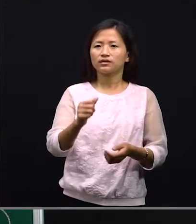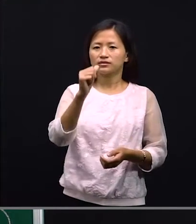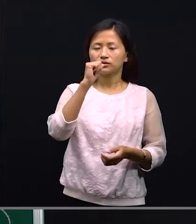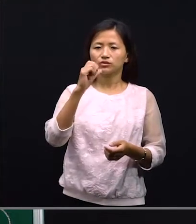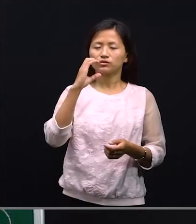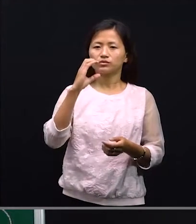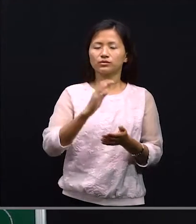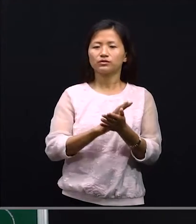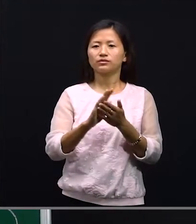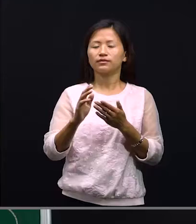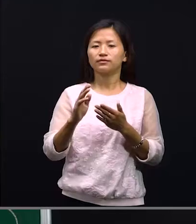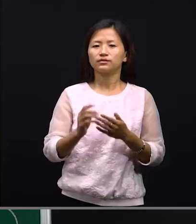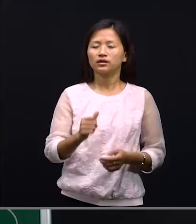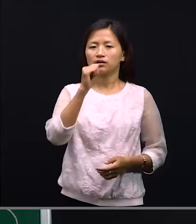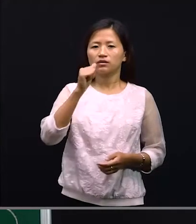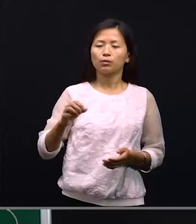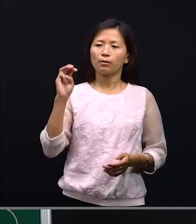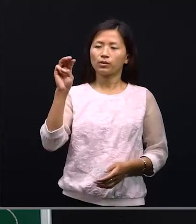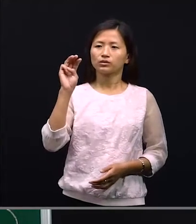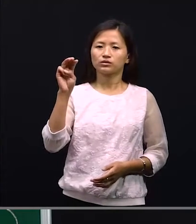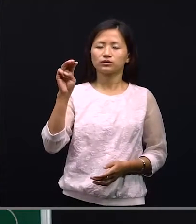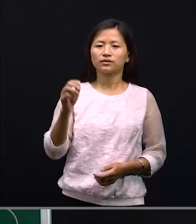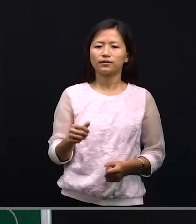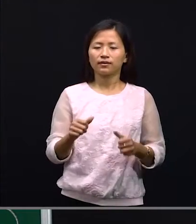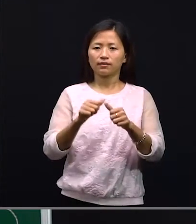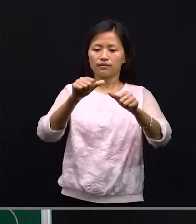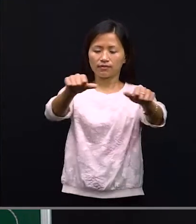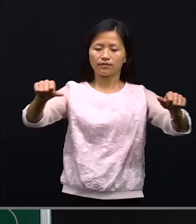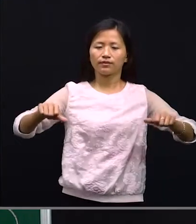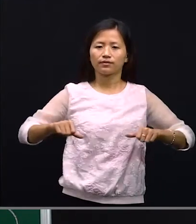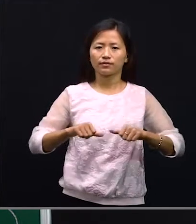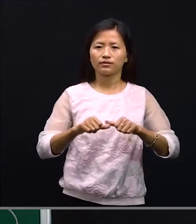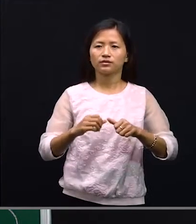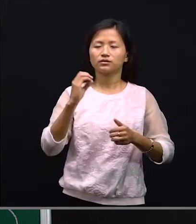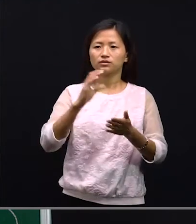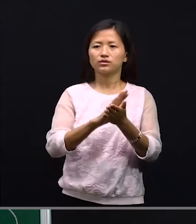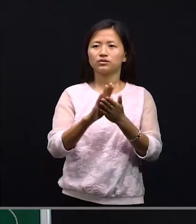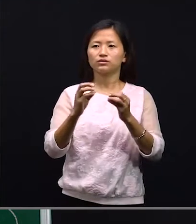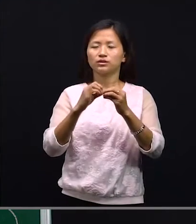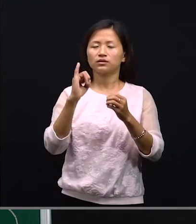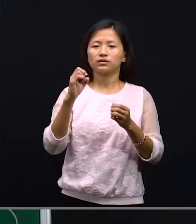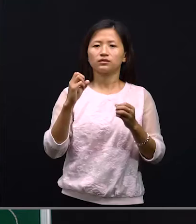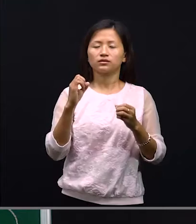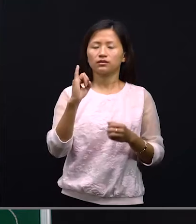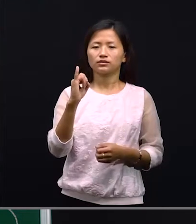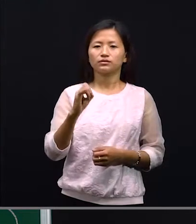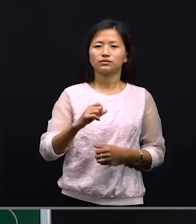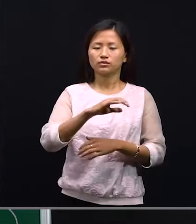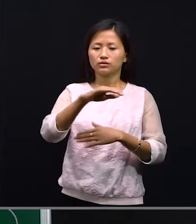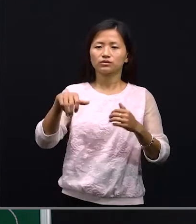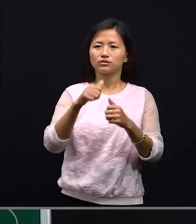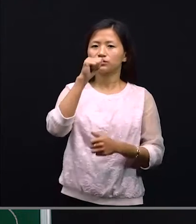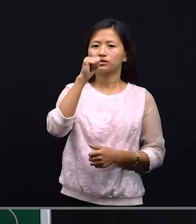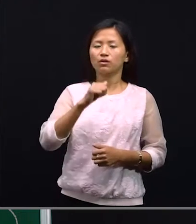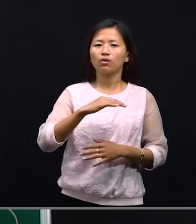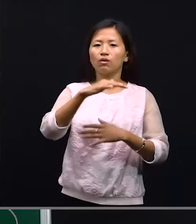some parts of the Mokokchung area, all right, and the Chubi River, it used to drain the whole part of